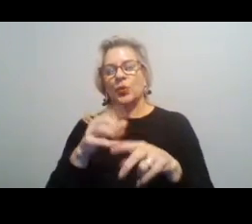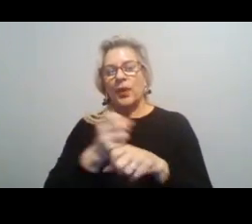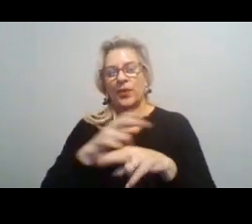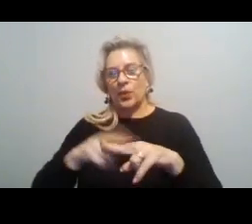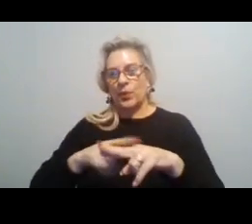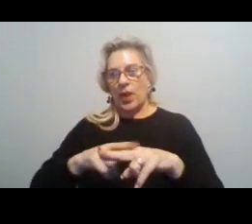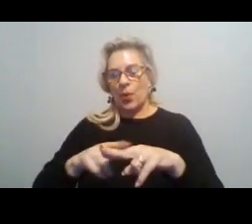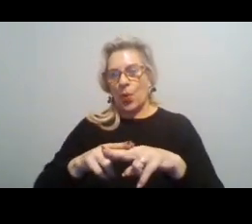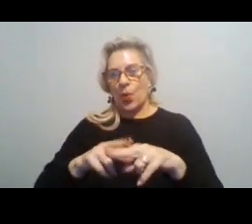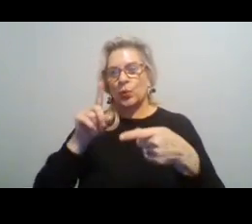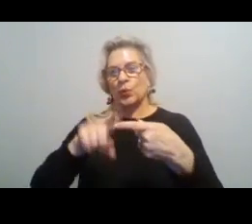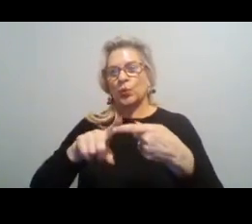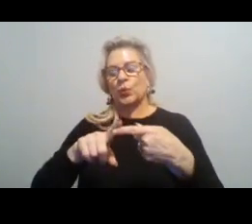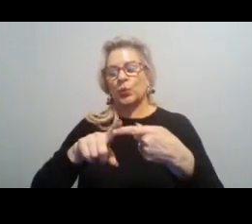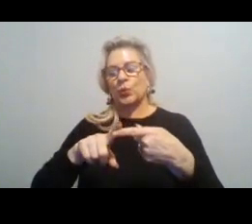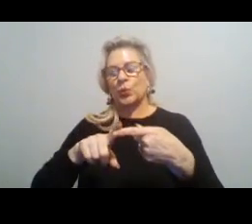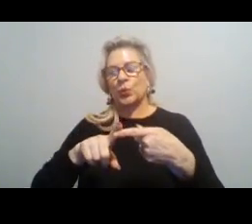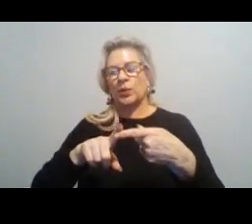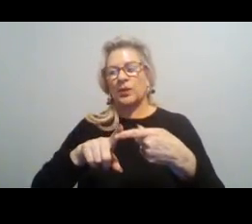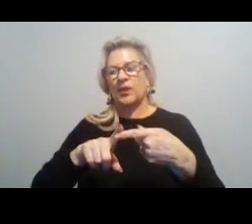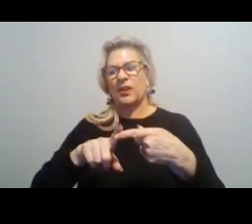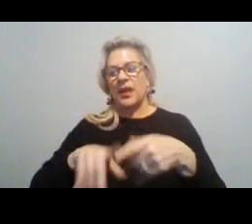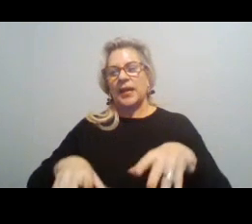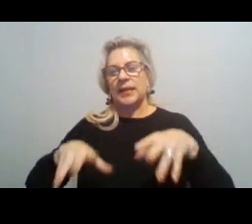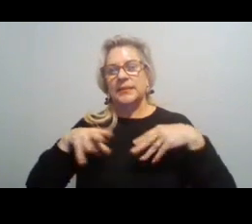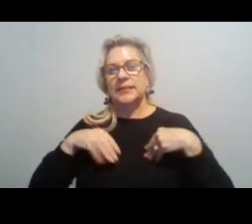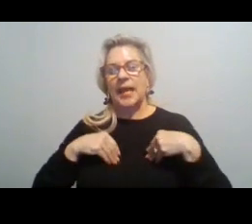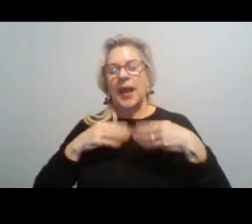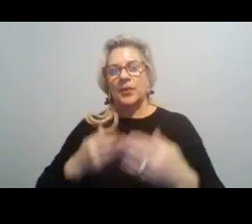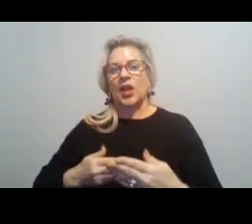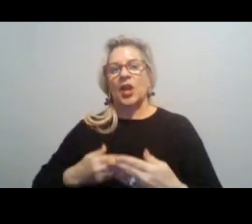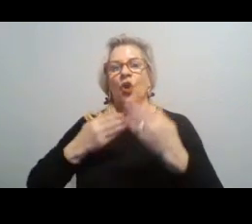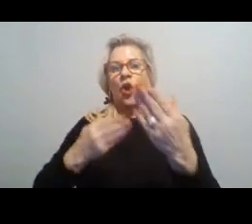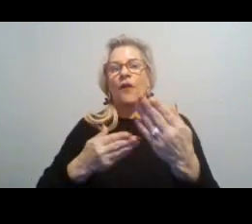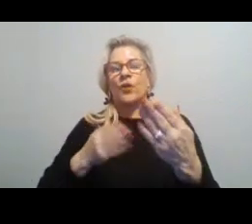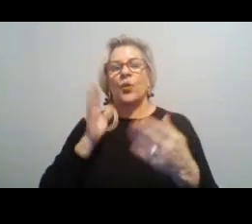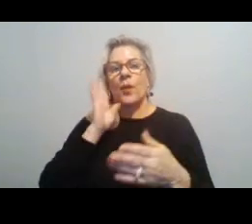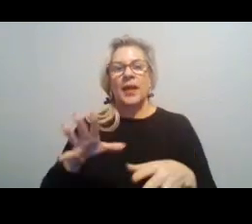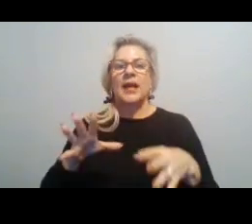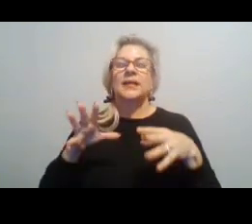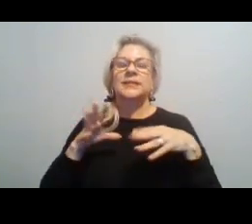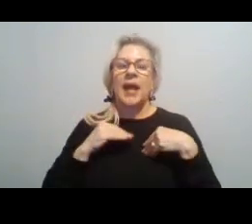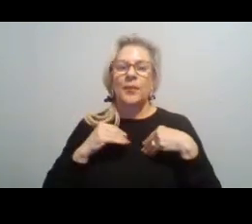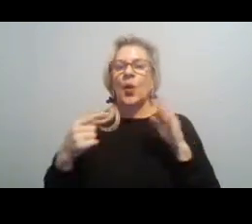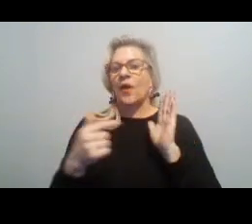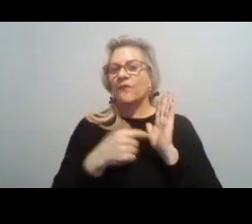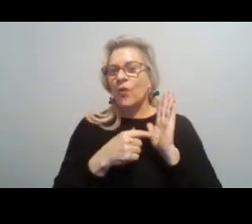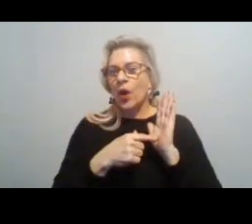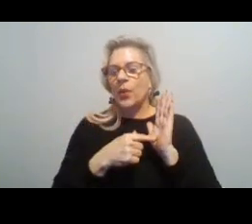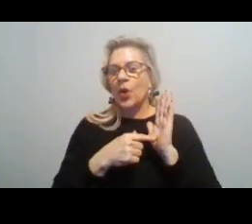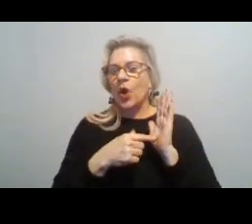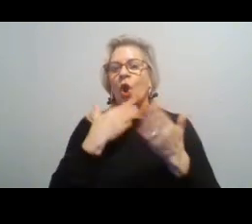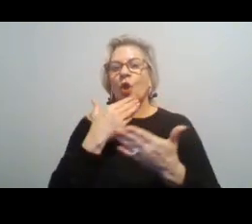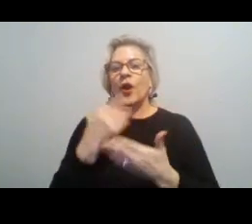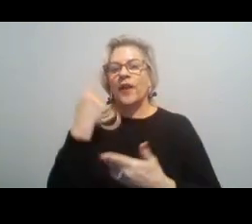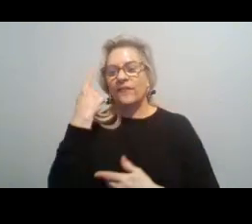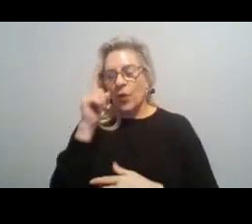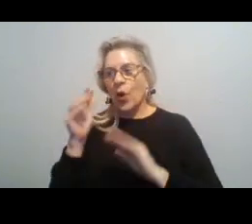railroad to accept an offer that would be acceptable and affordable and good for the